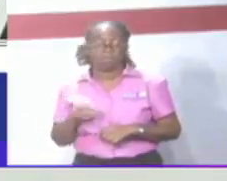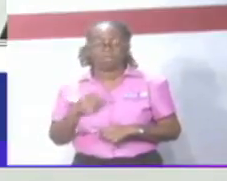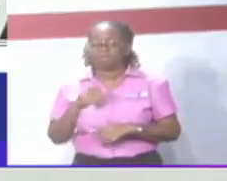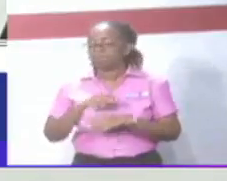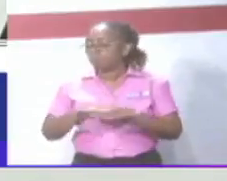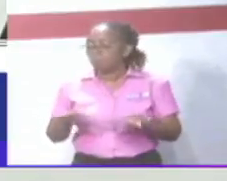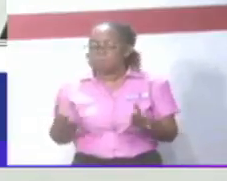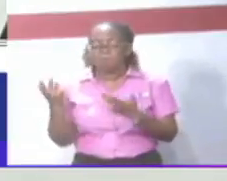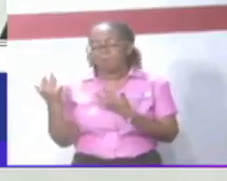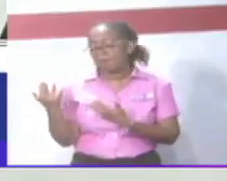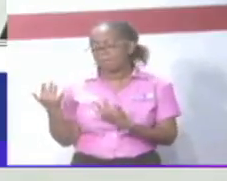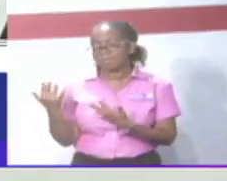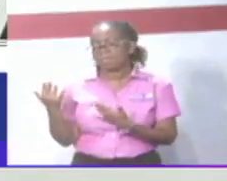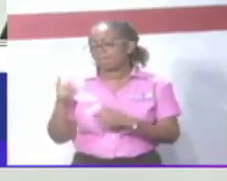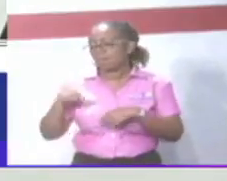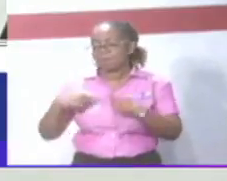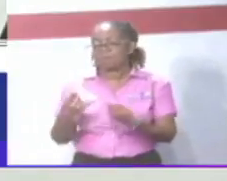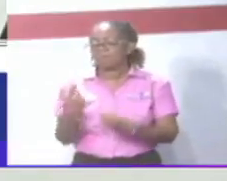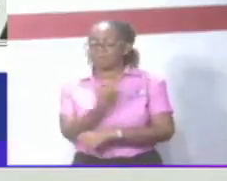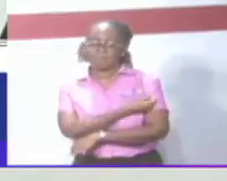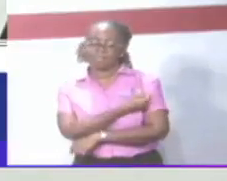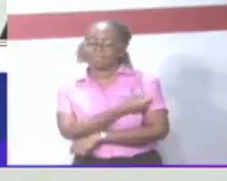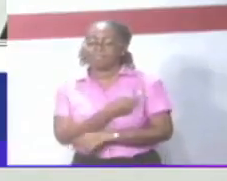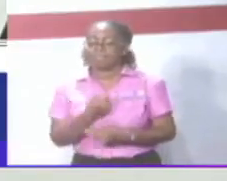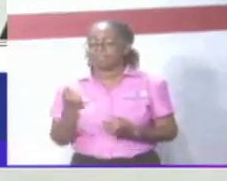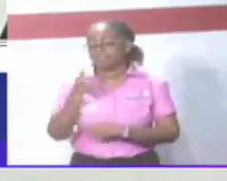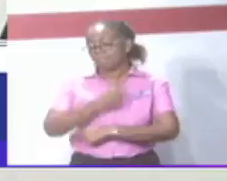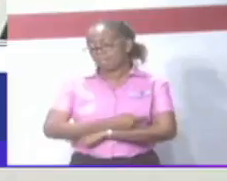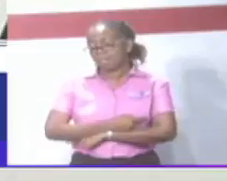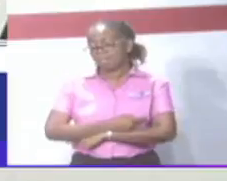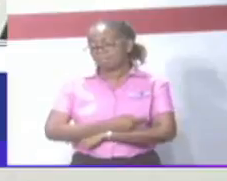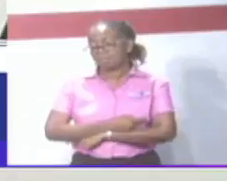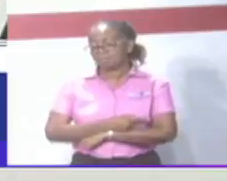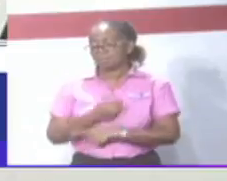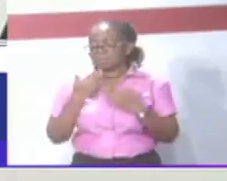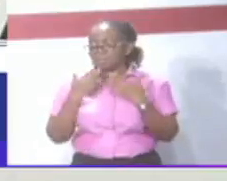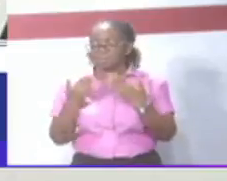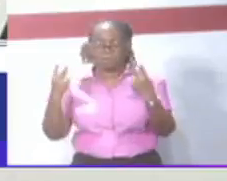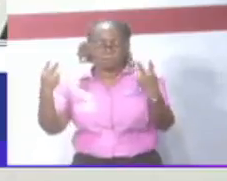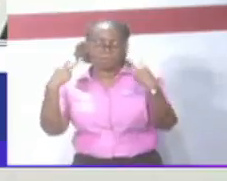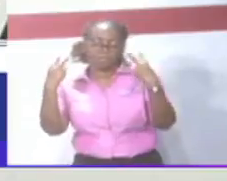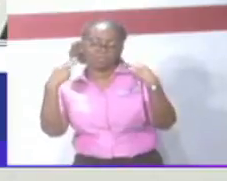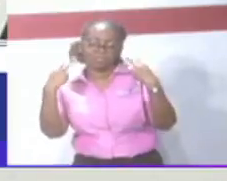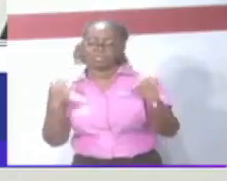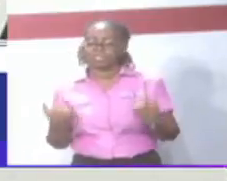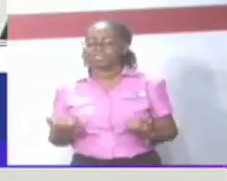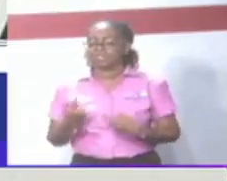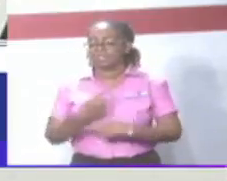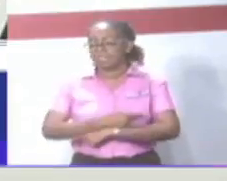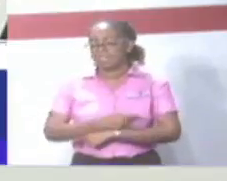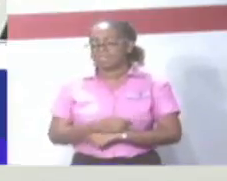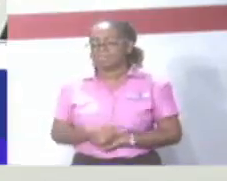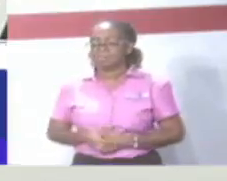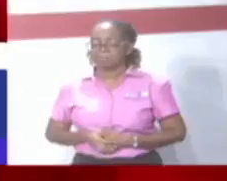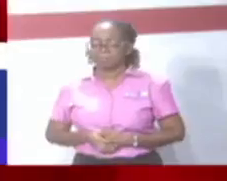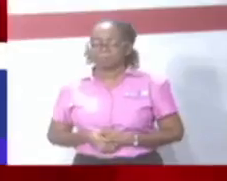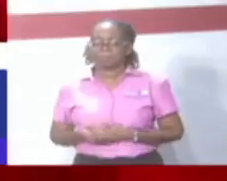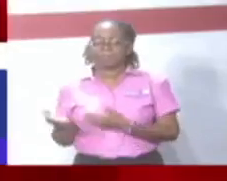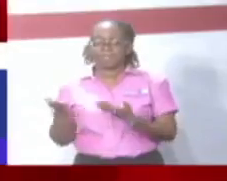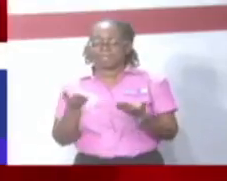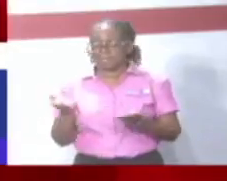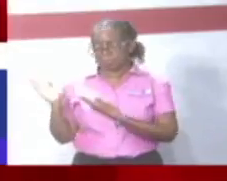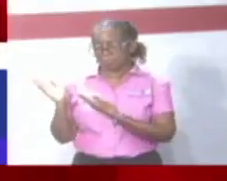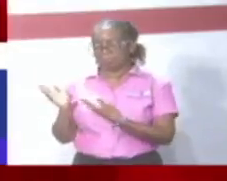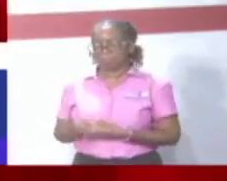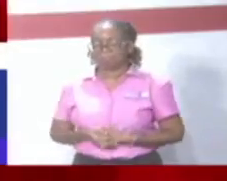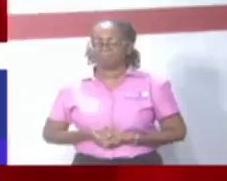today. Thank you very much for your attention during this presentation, and I now pass back to my colleague Al. Thank you very